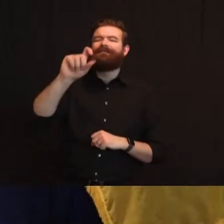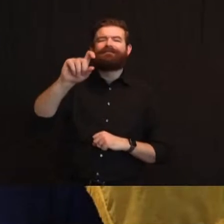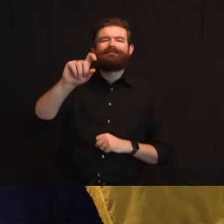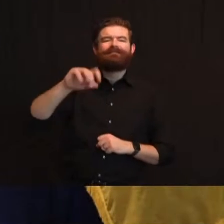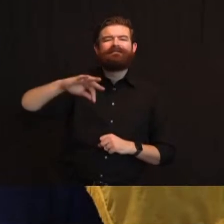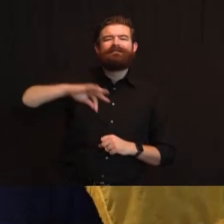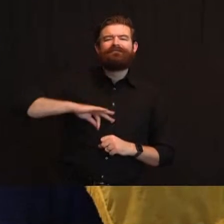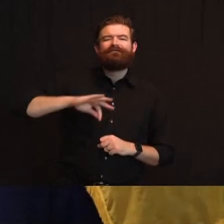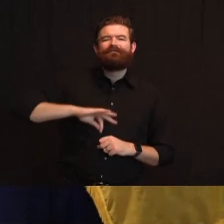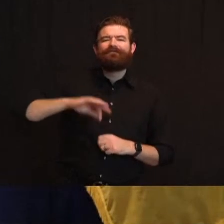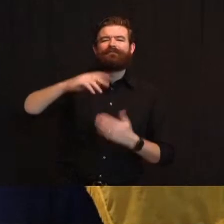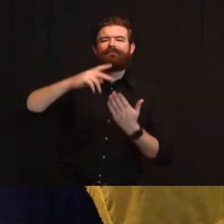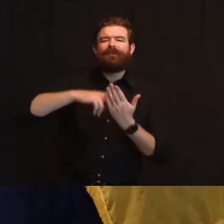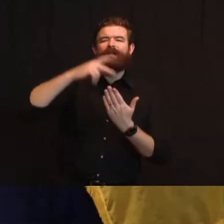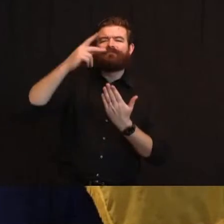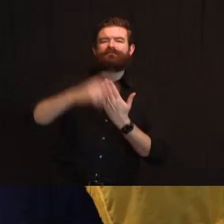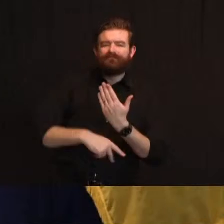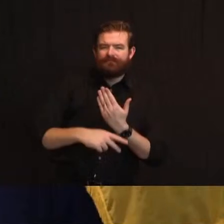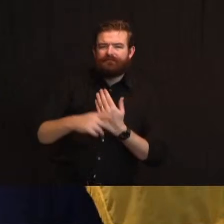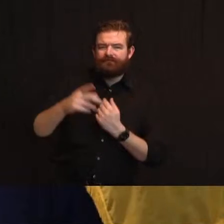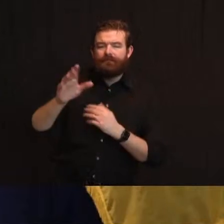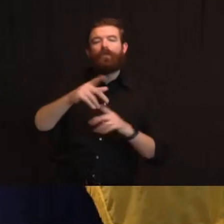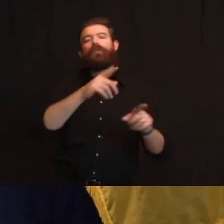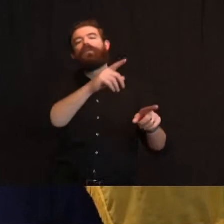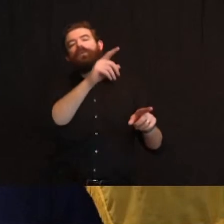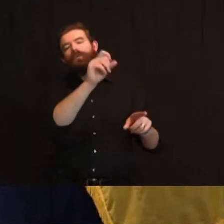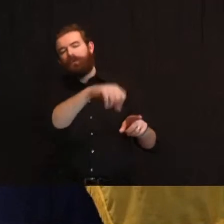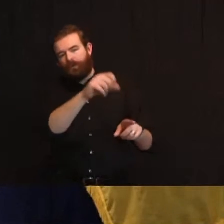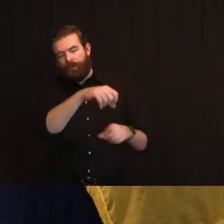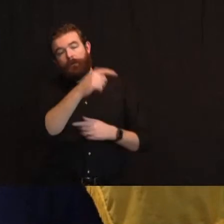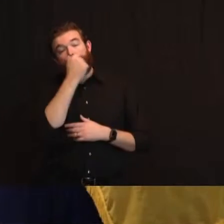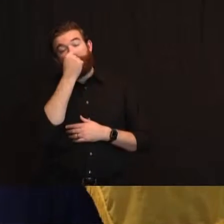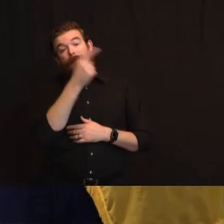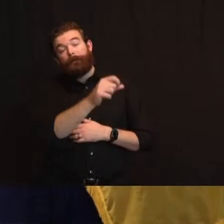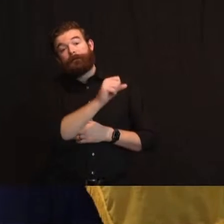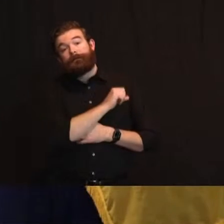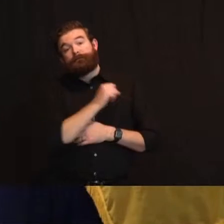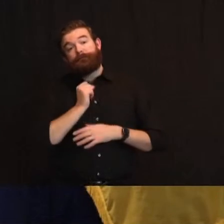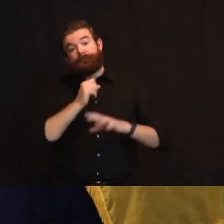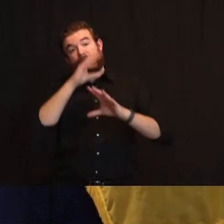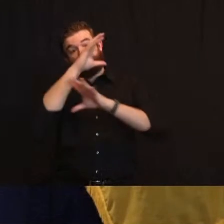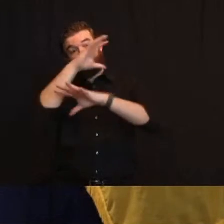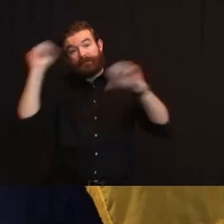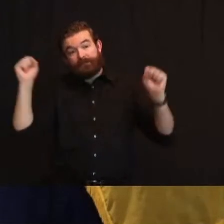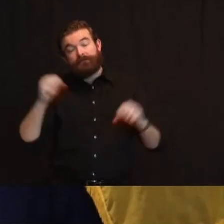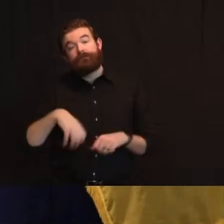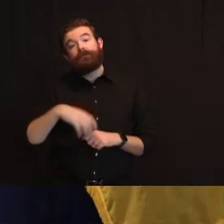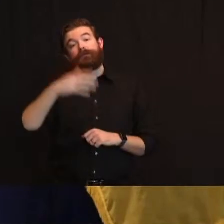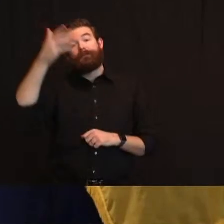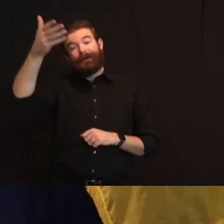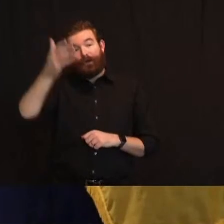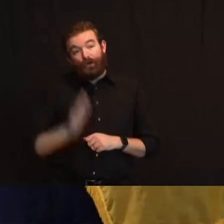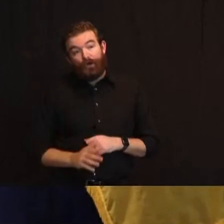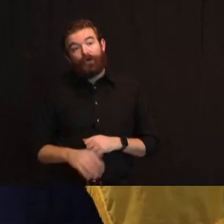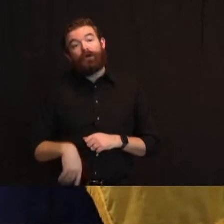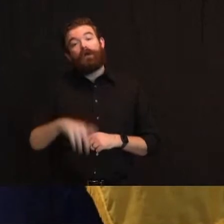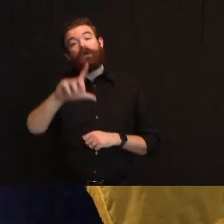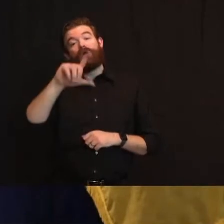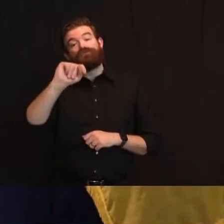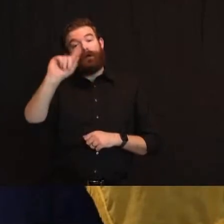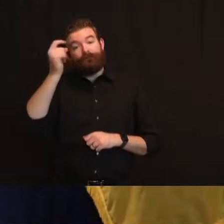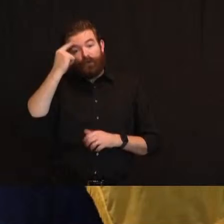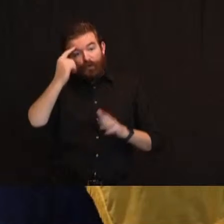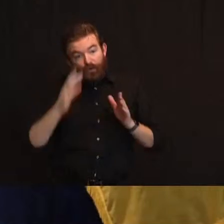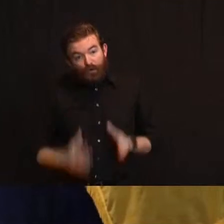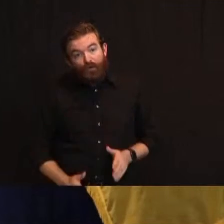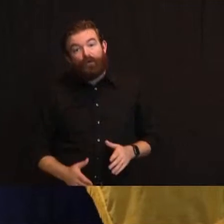have said this up front, Senate President, Speaker, Lieutenant Governor, and I had a good meeting with our teams yesterday. And the teams have gone off, and they're working literally